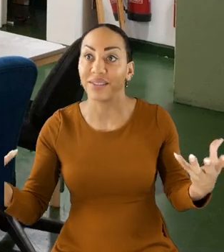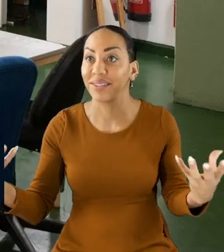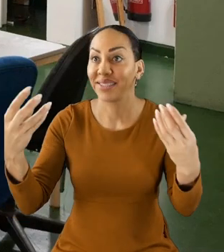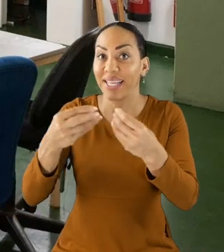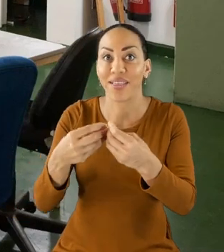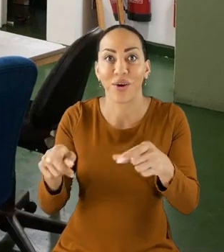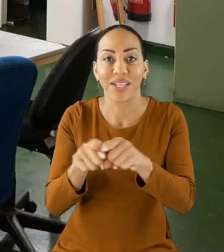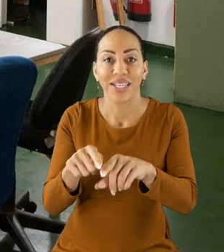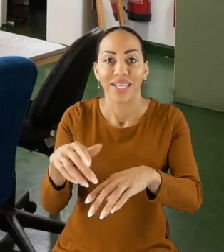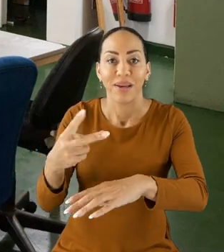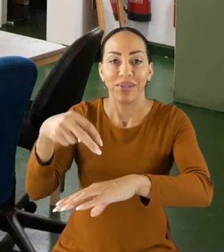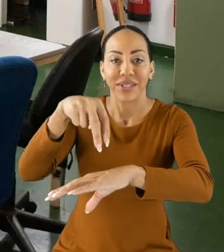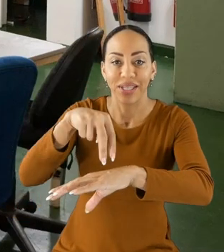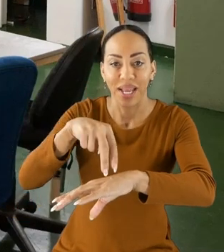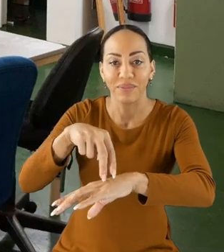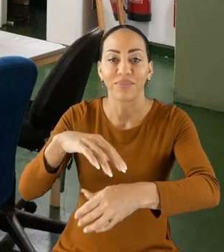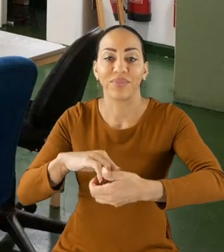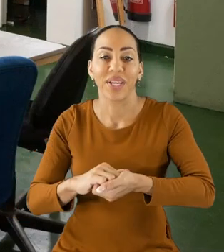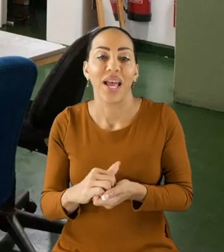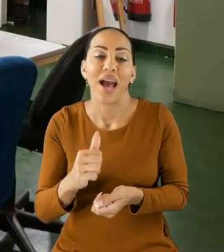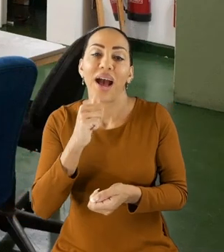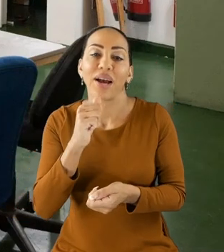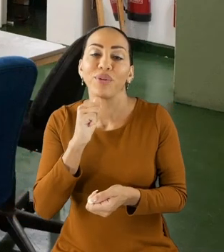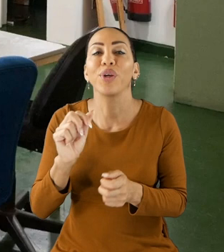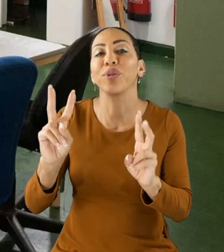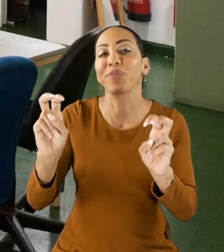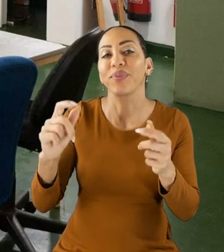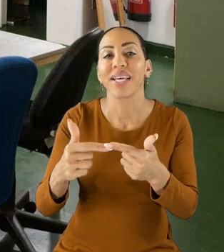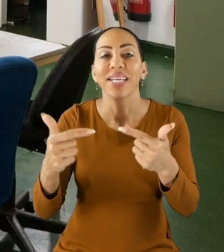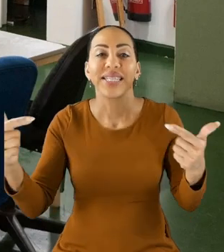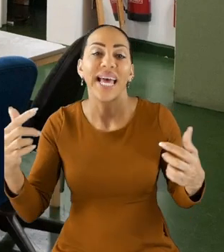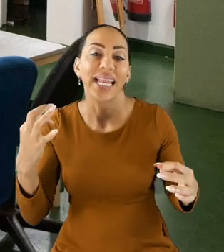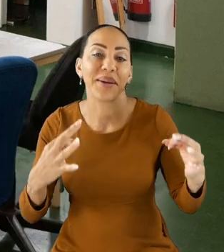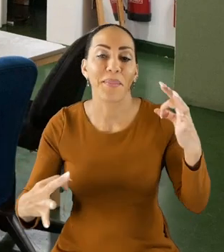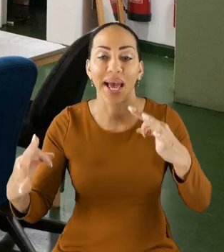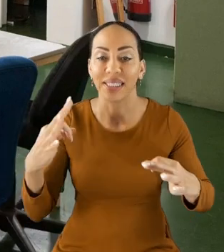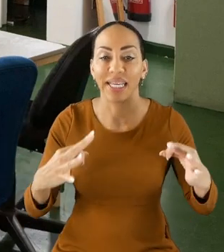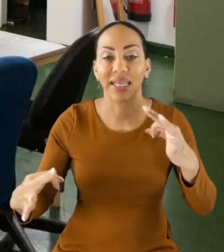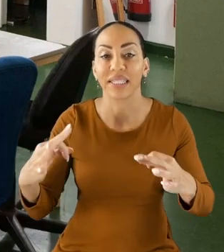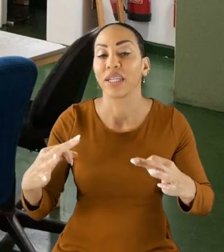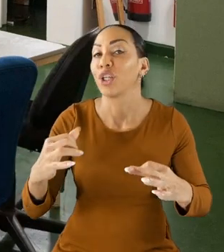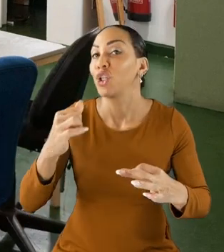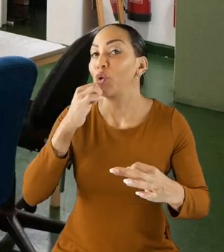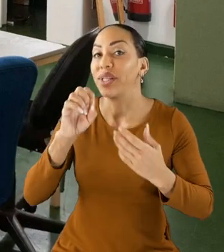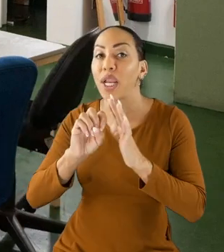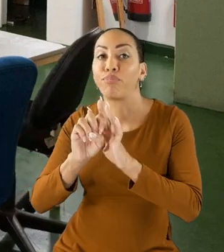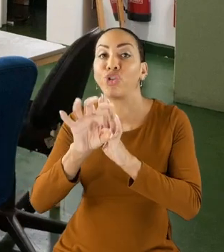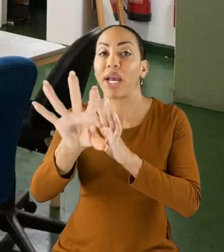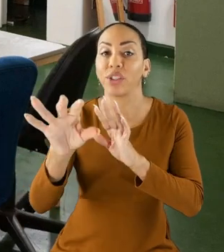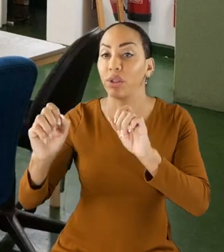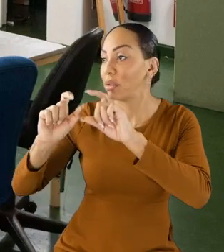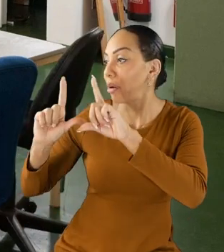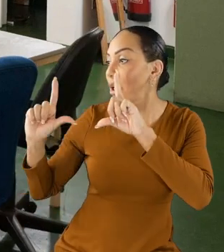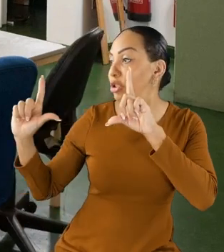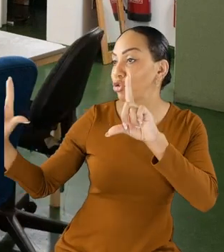So although my practice often centers on telematic dreaming as a prime example of third space telepresence by interacting on a projected bed surface, the